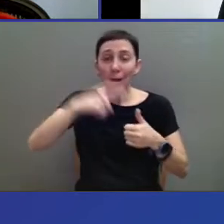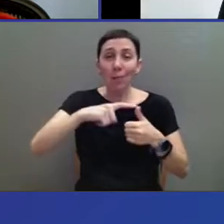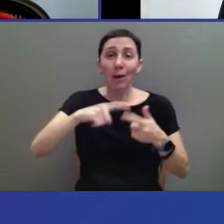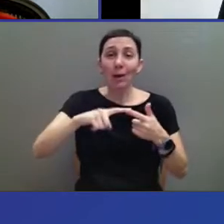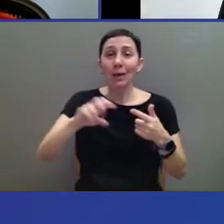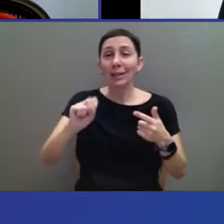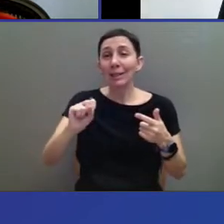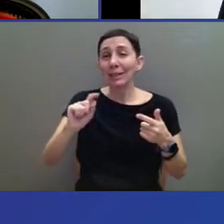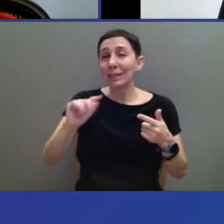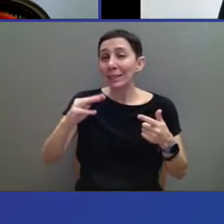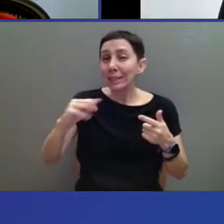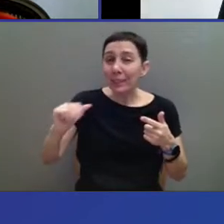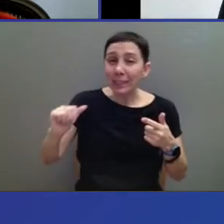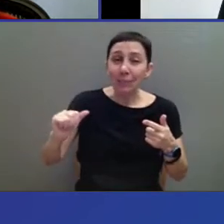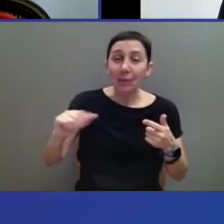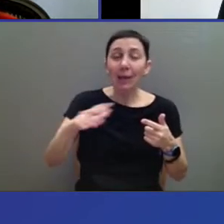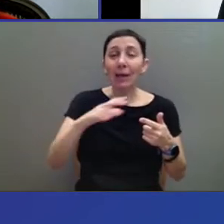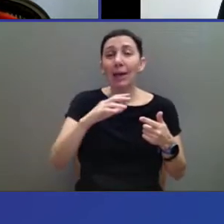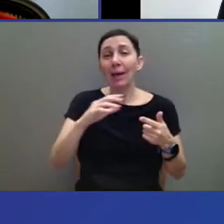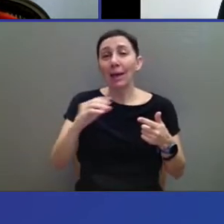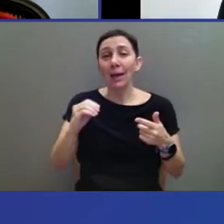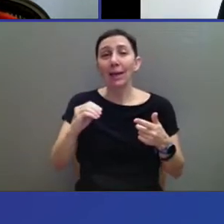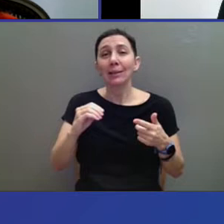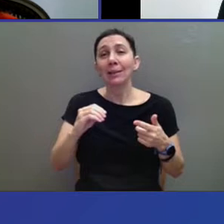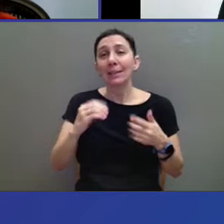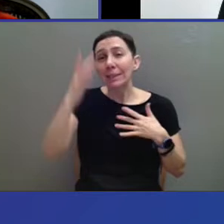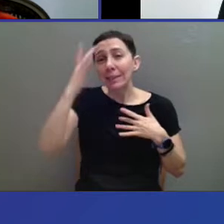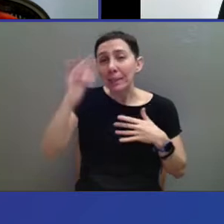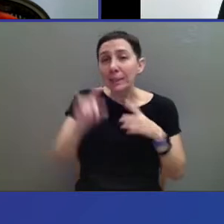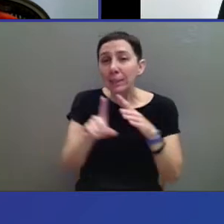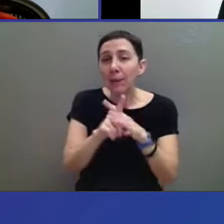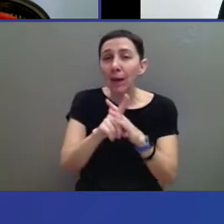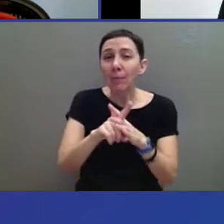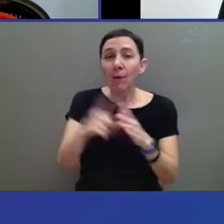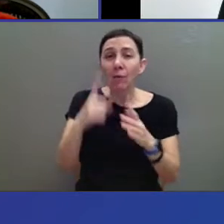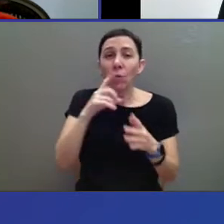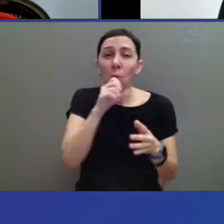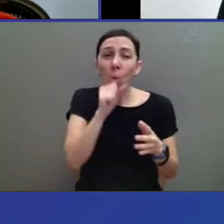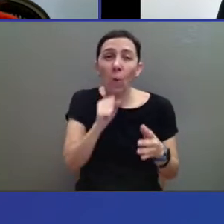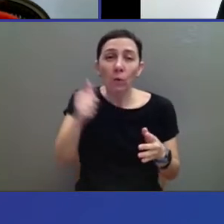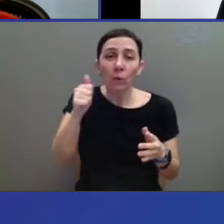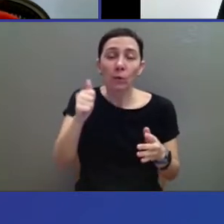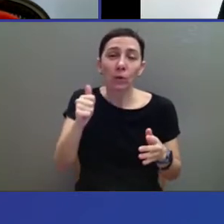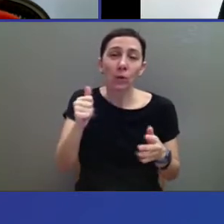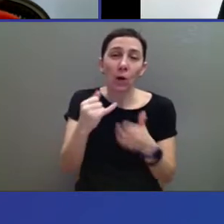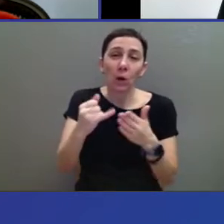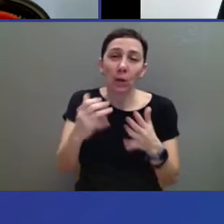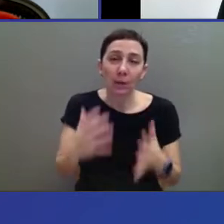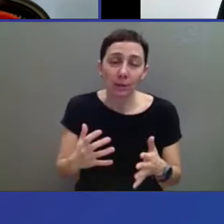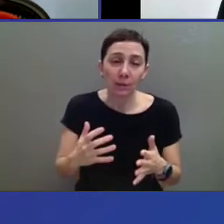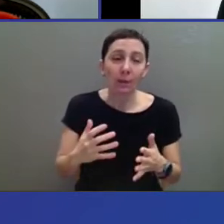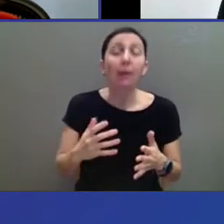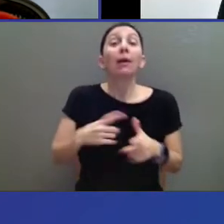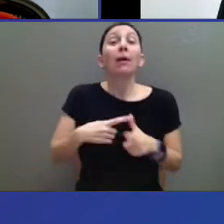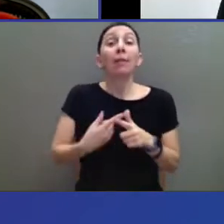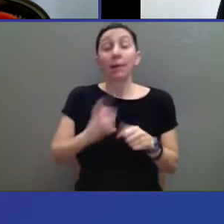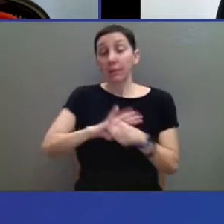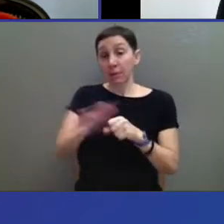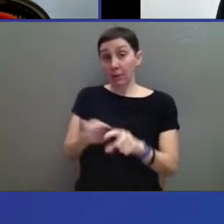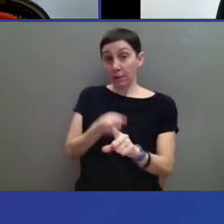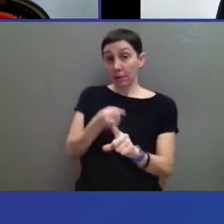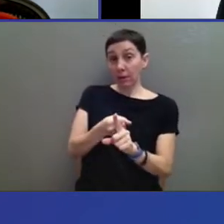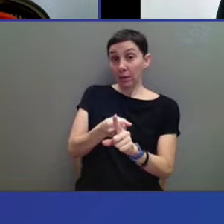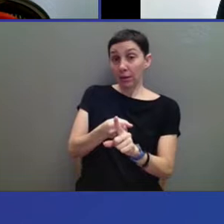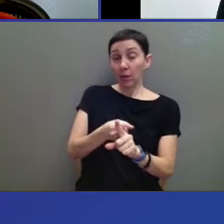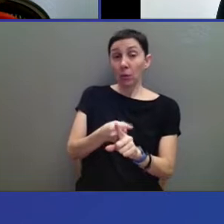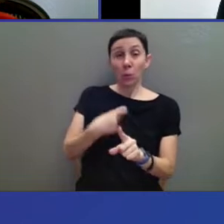aging-related diseases like dementia and Parkinson's. So when the pandemic started and it was becoming clear that what we thought was going to be a couple